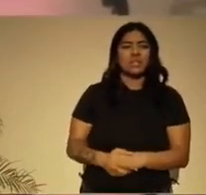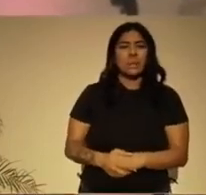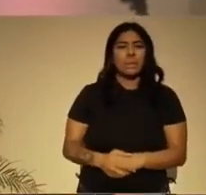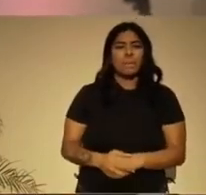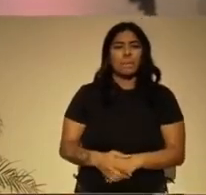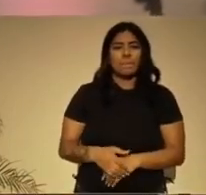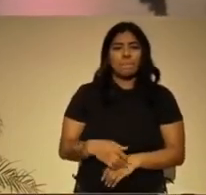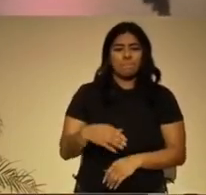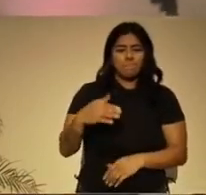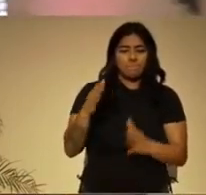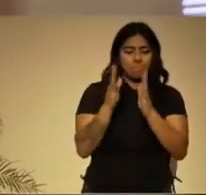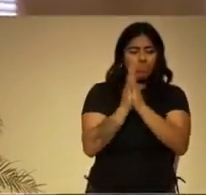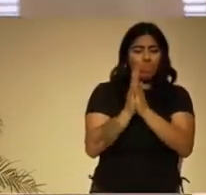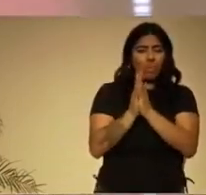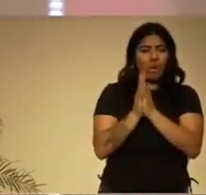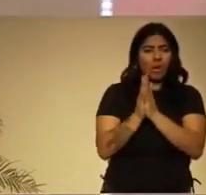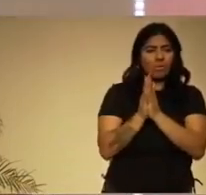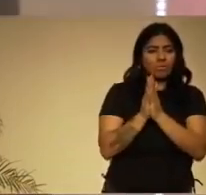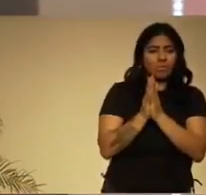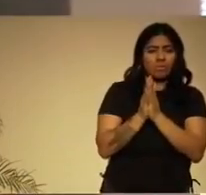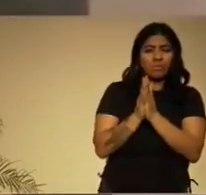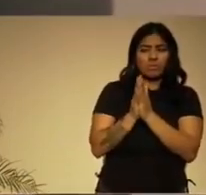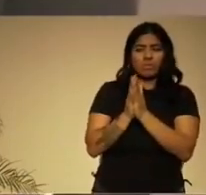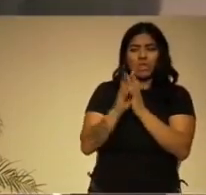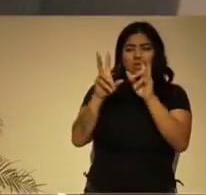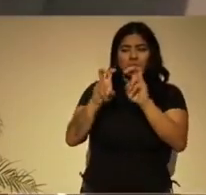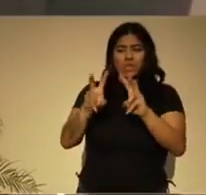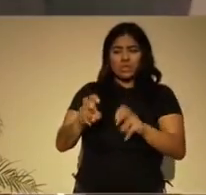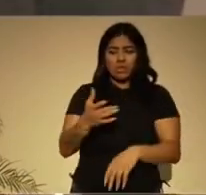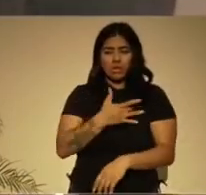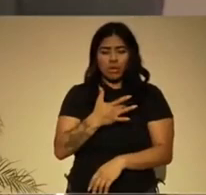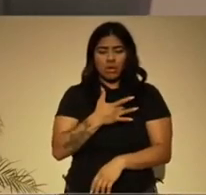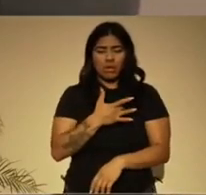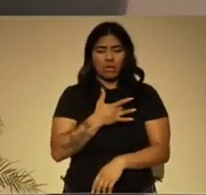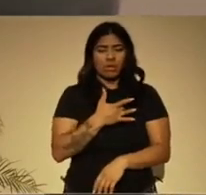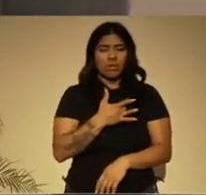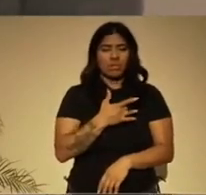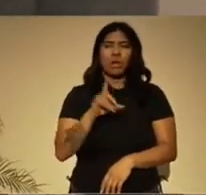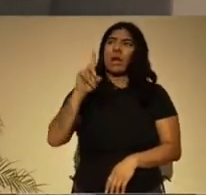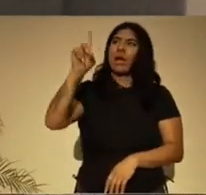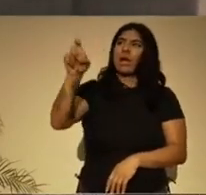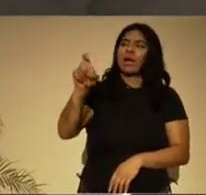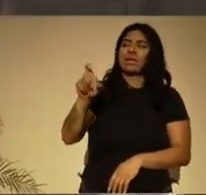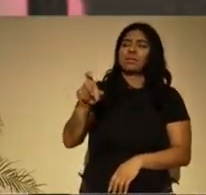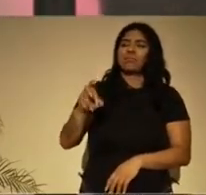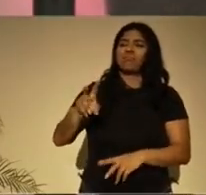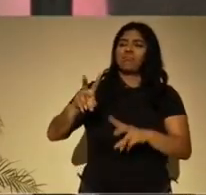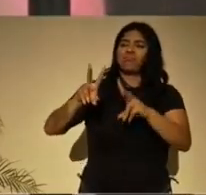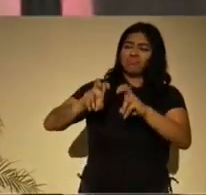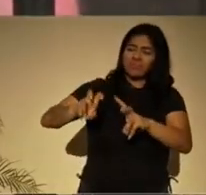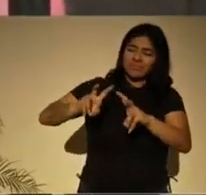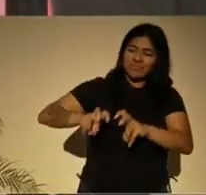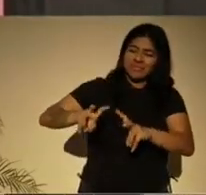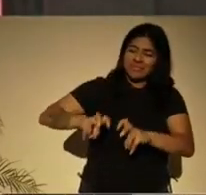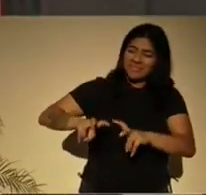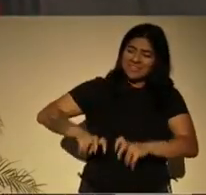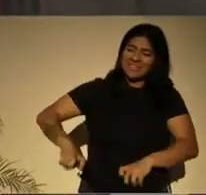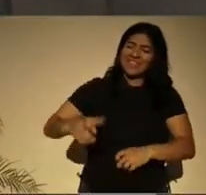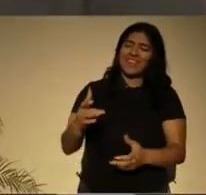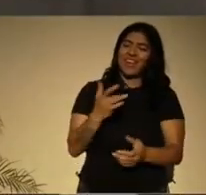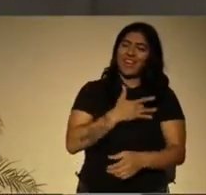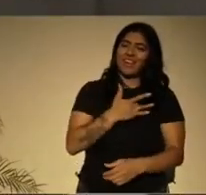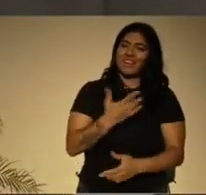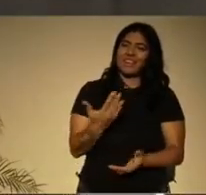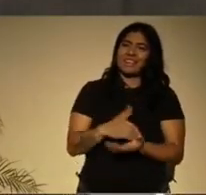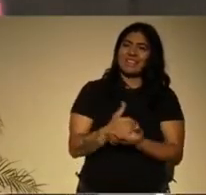eye closed, we're gonna get ready to examine our hearts and ask the Lord to examine and to scrutinize our hearts as we get ready to take